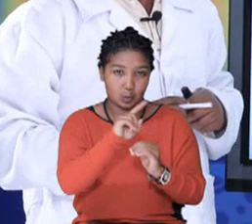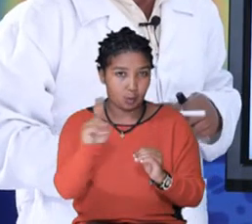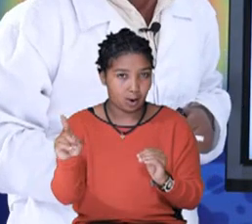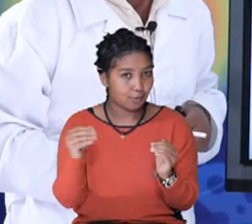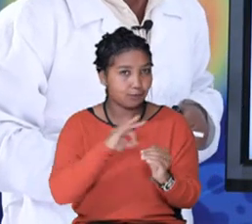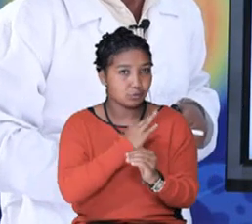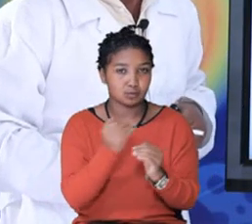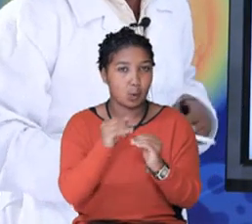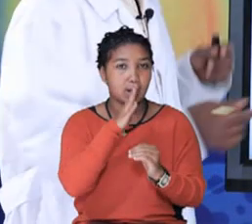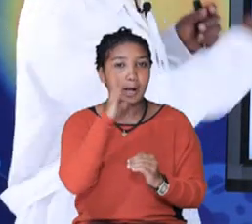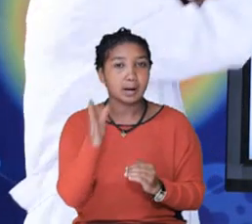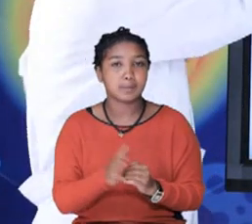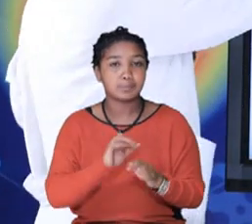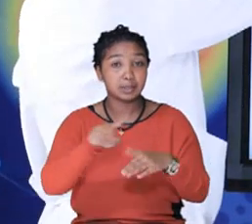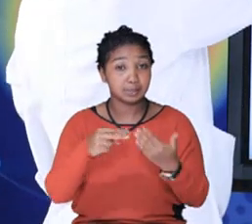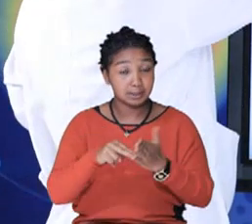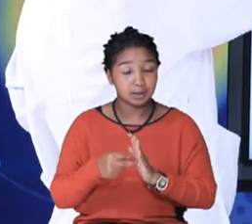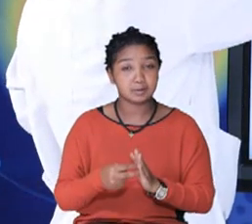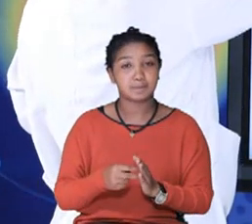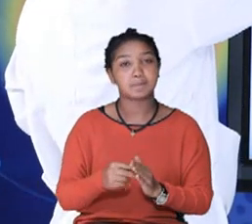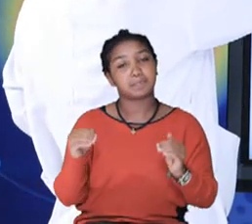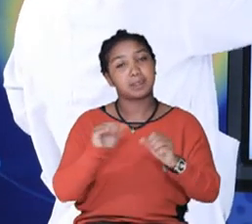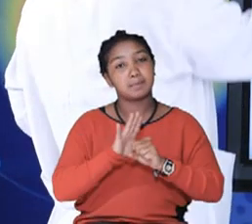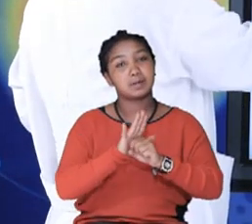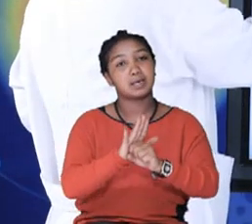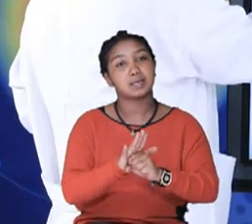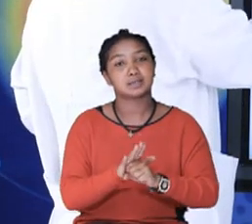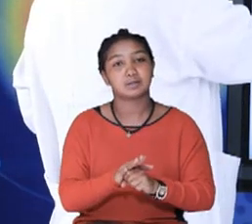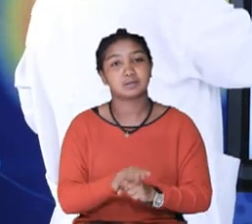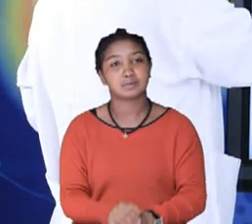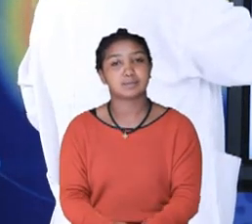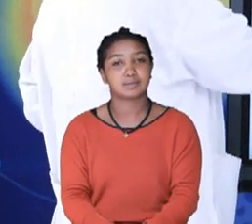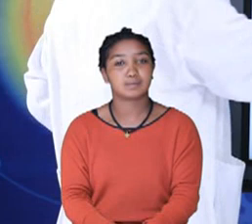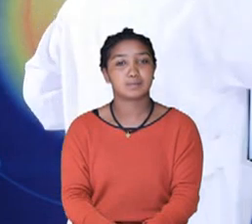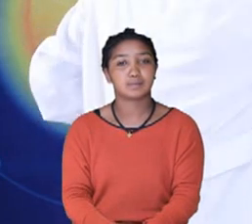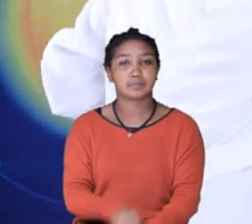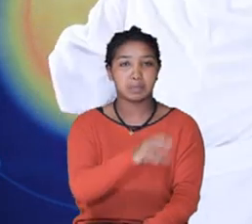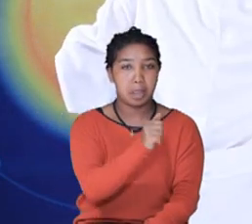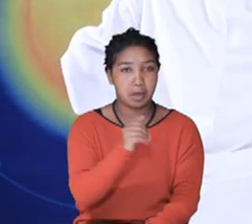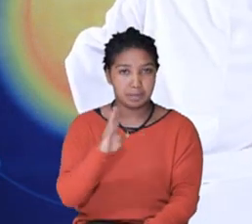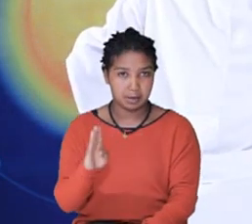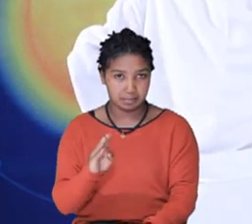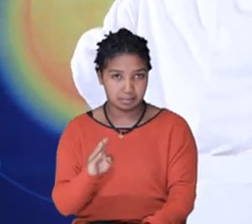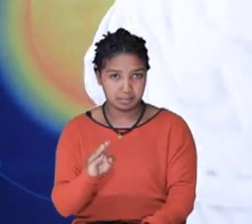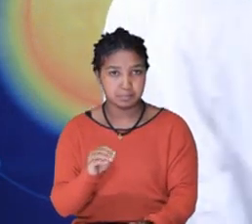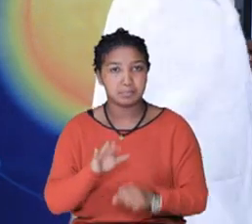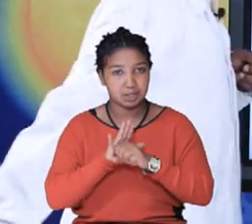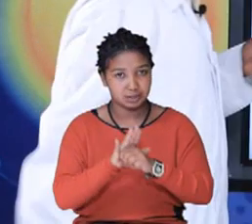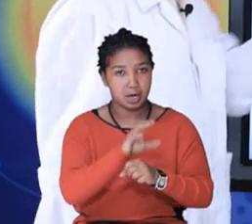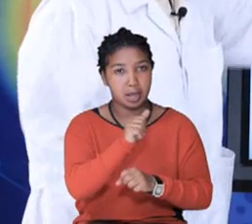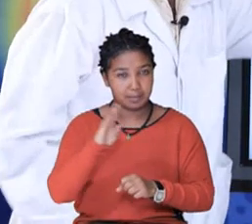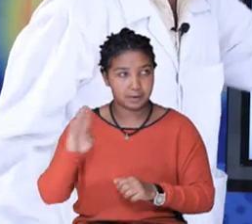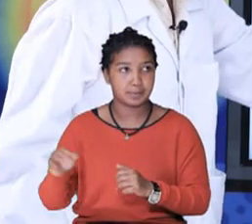to the force at this one. This means that pressure, let's say Z is A, let's say Z is B, let's